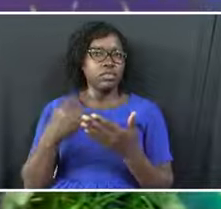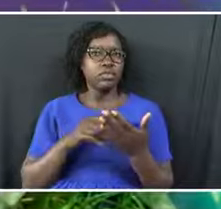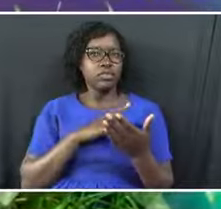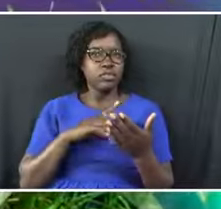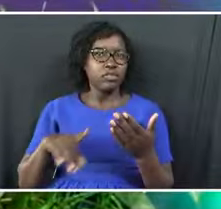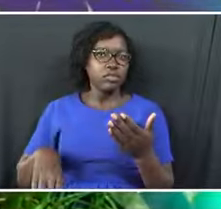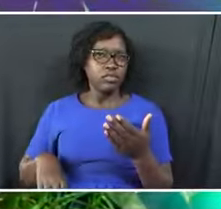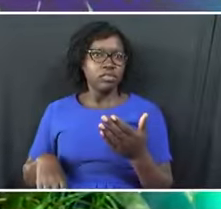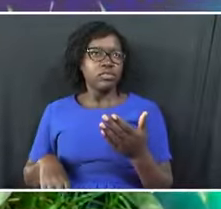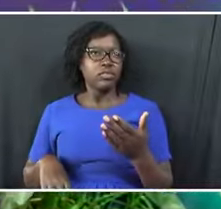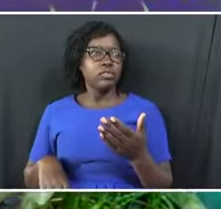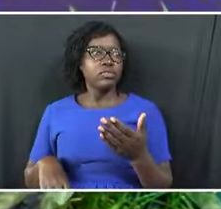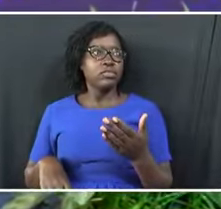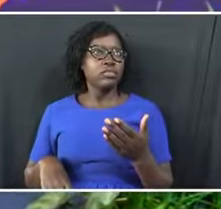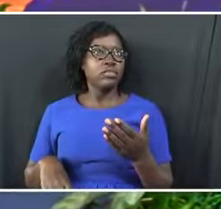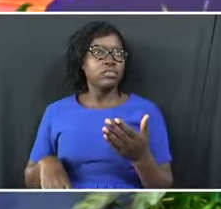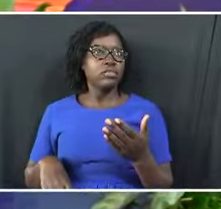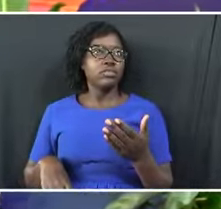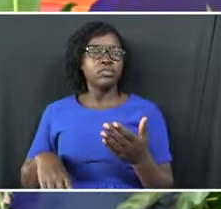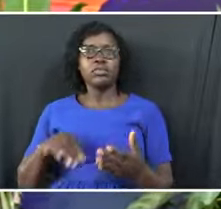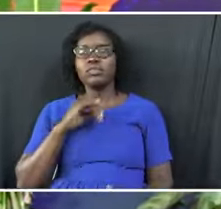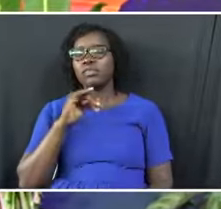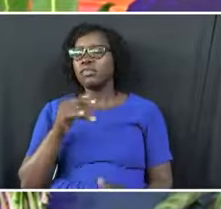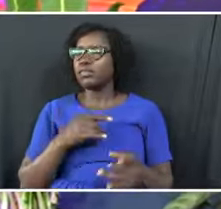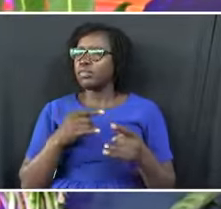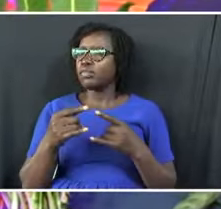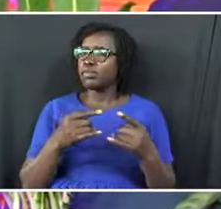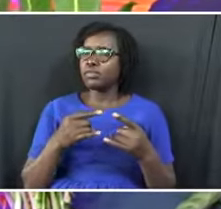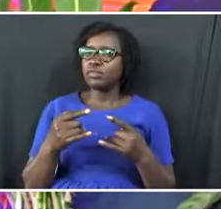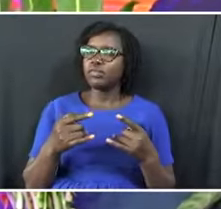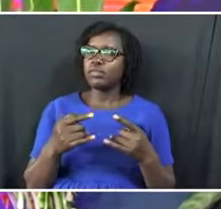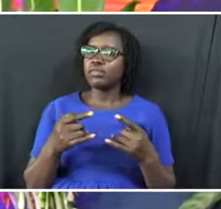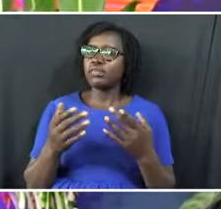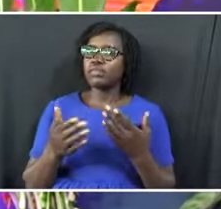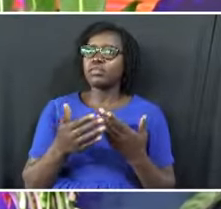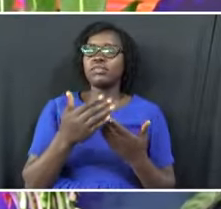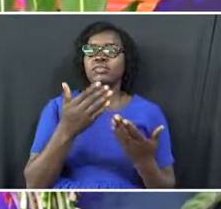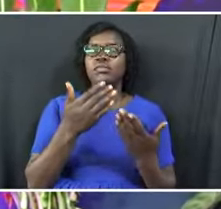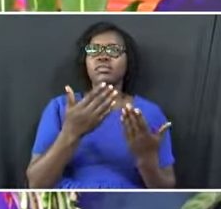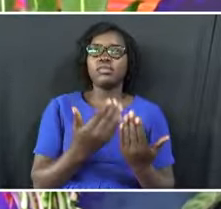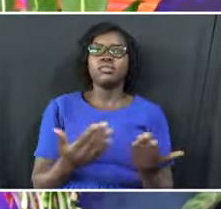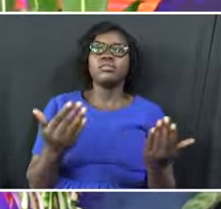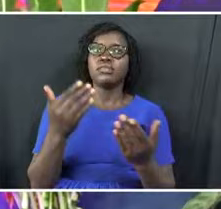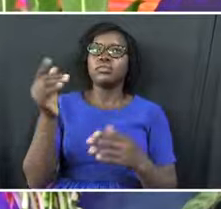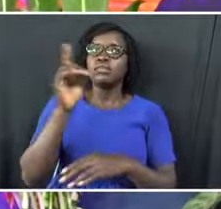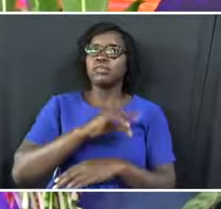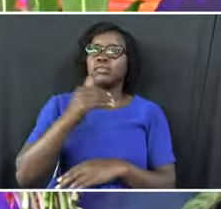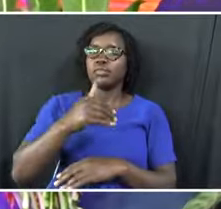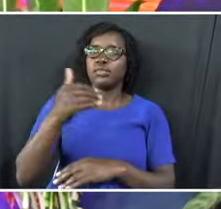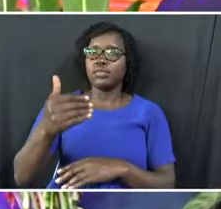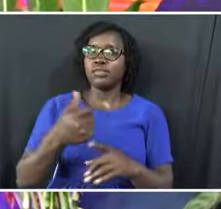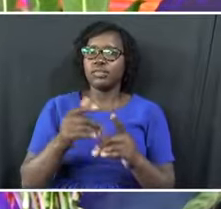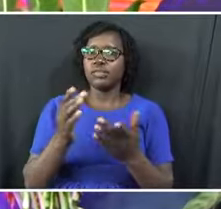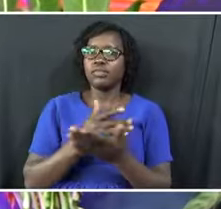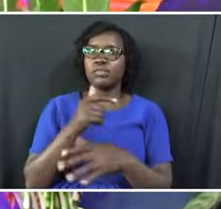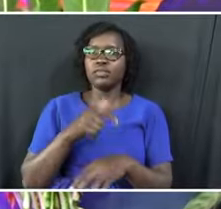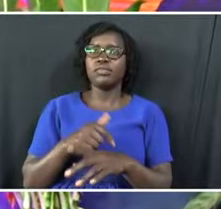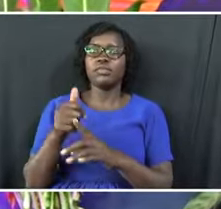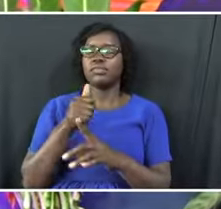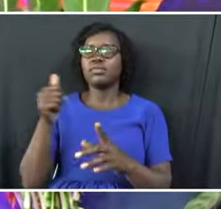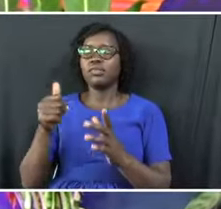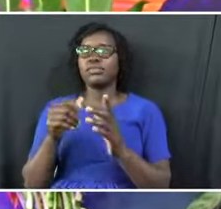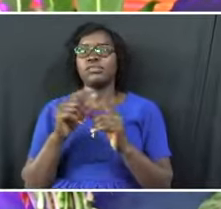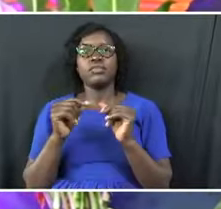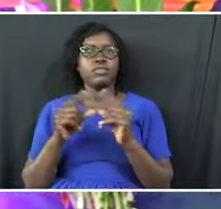is, you know, instructing his children each and every day. But sometimes we take the messages of